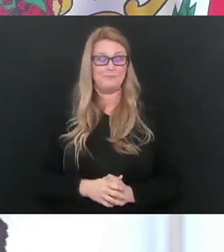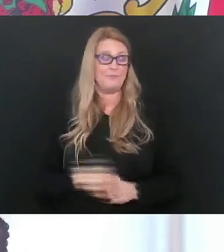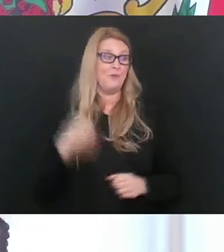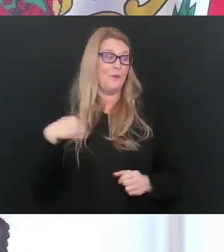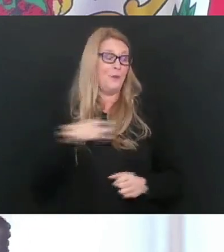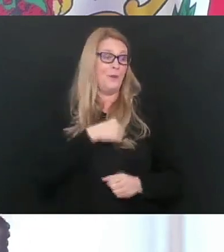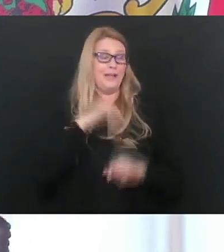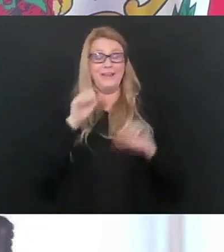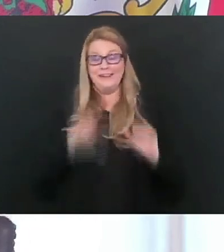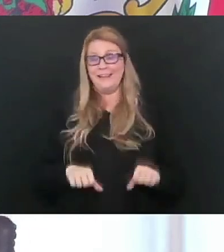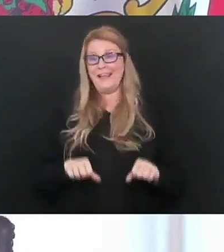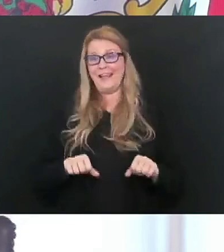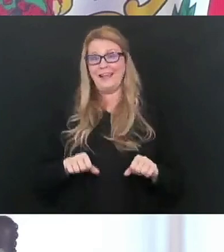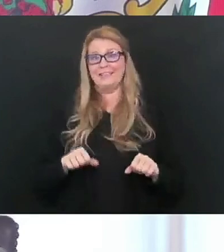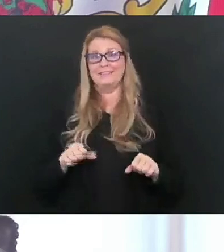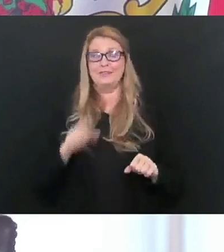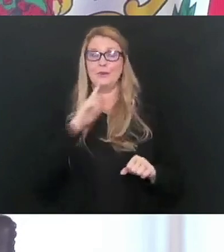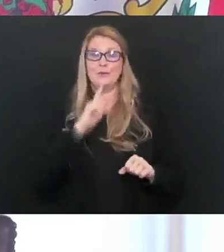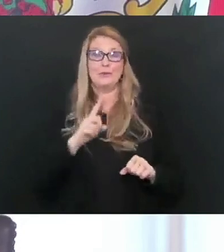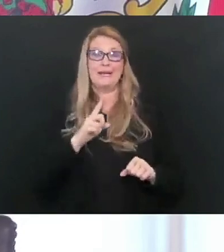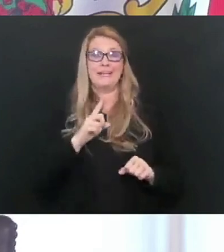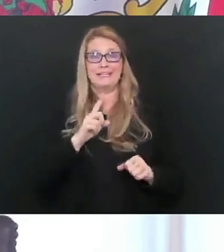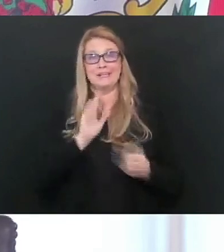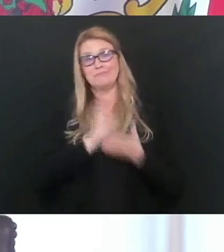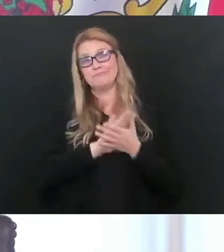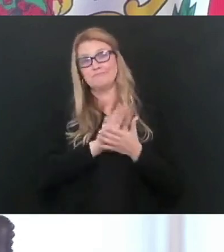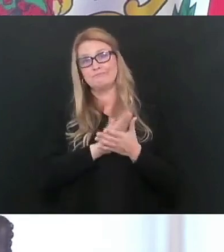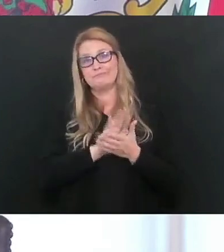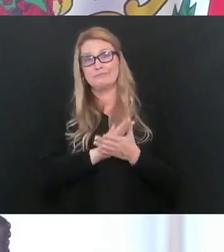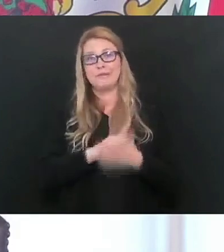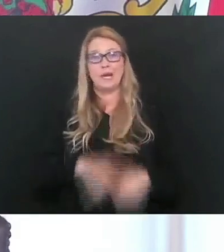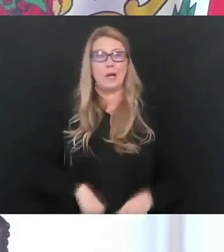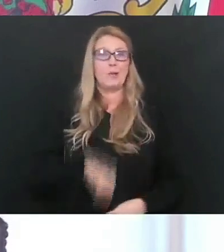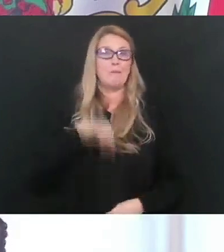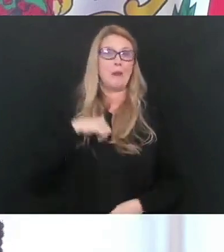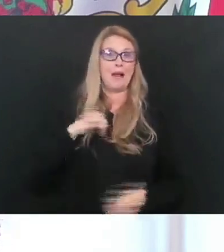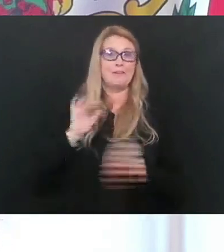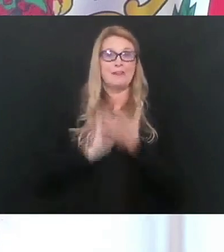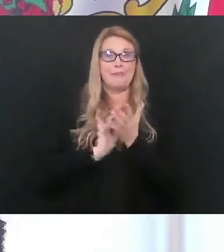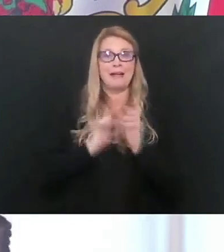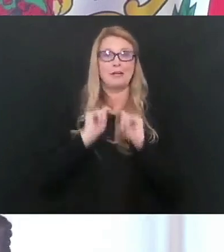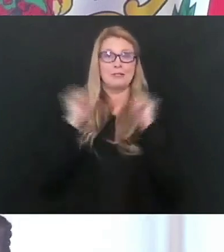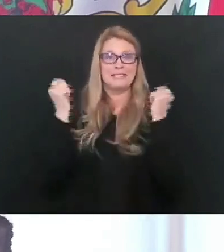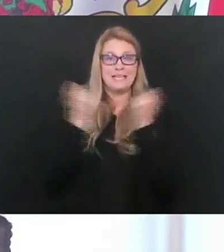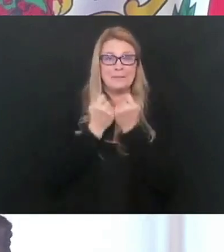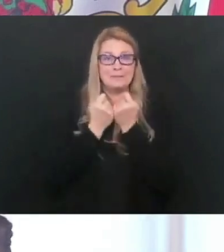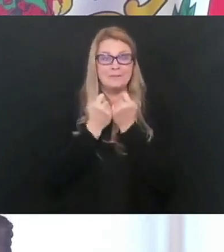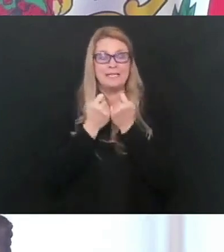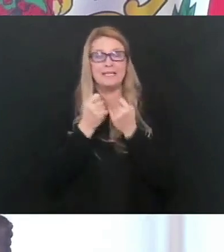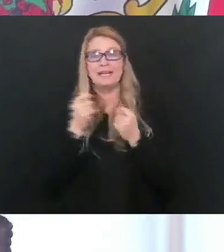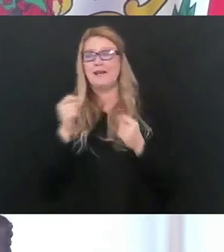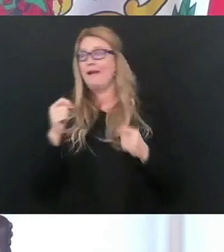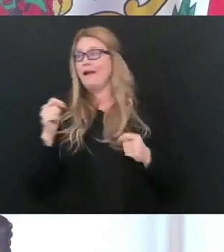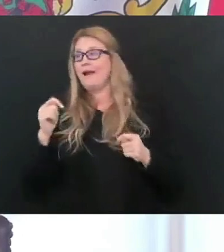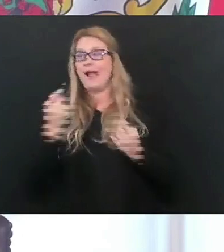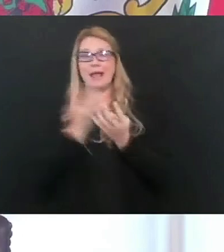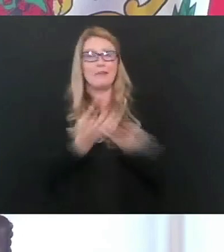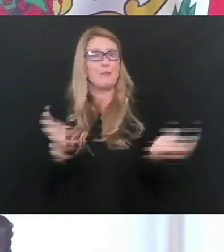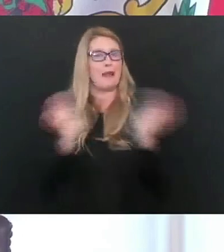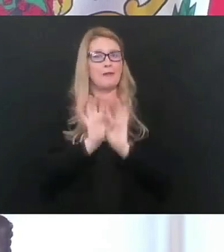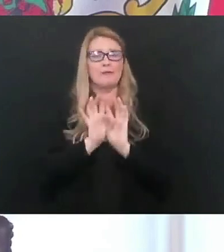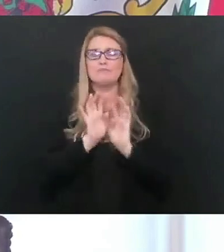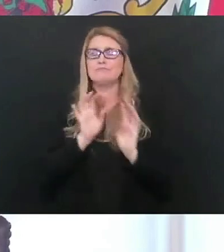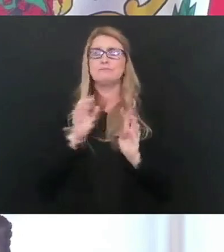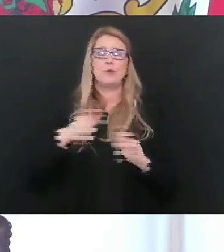here and be proud of what we've done, the medical teams and everybody else, all across the land. We can